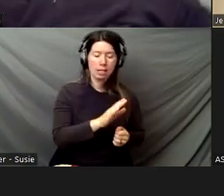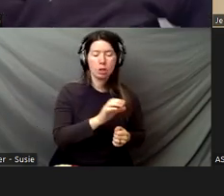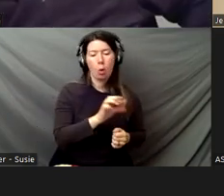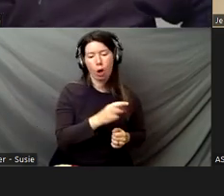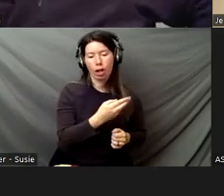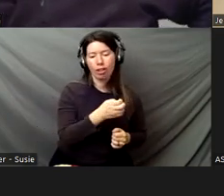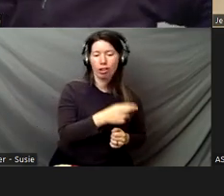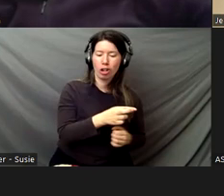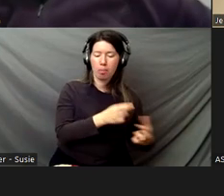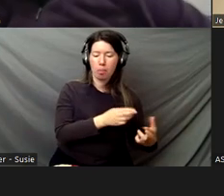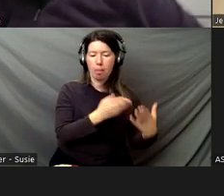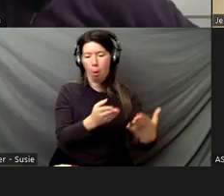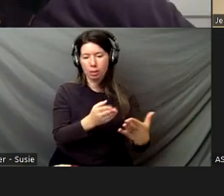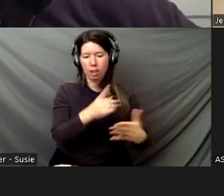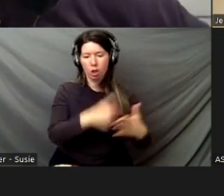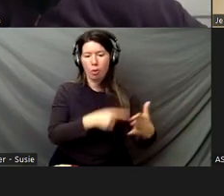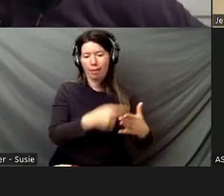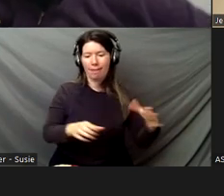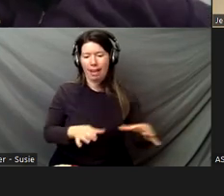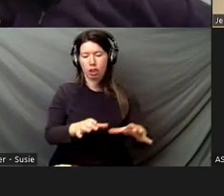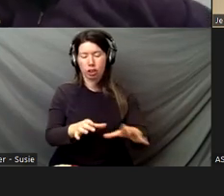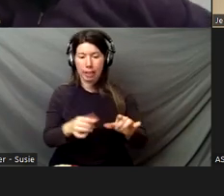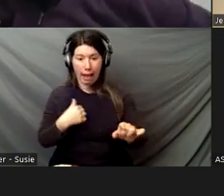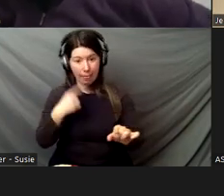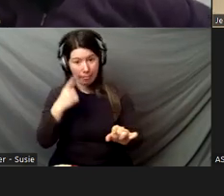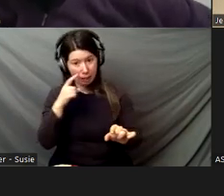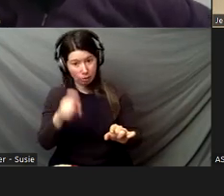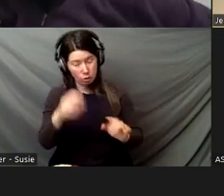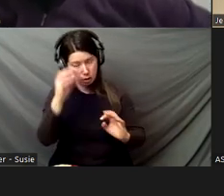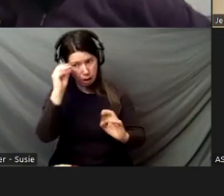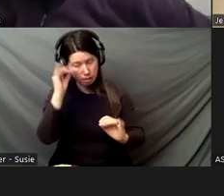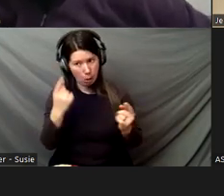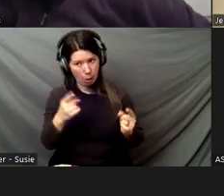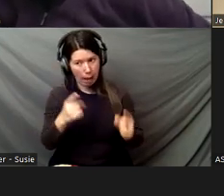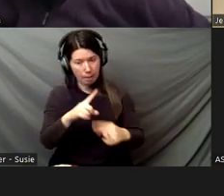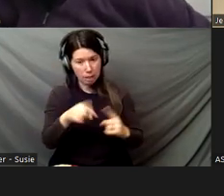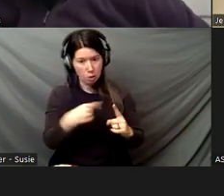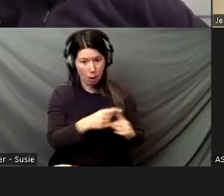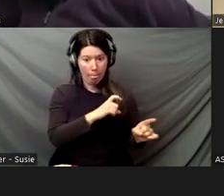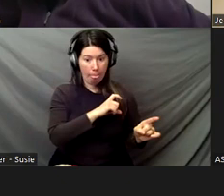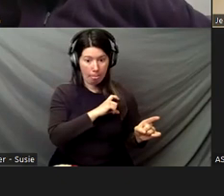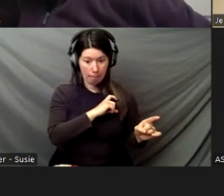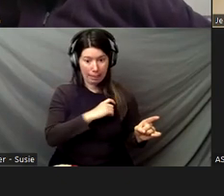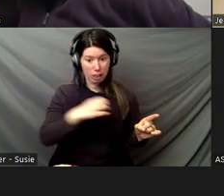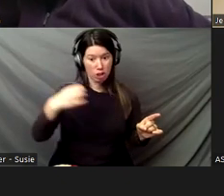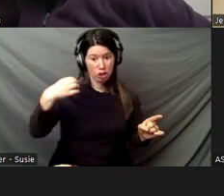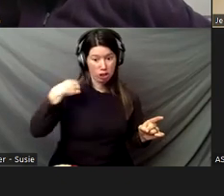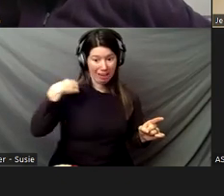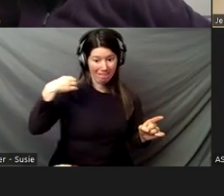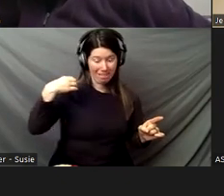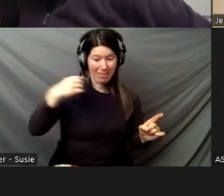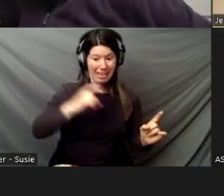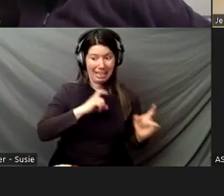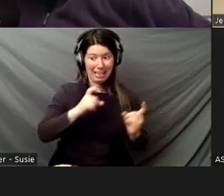his or her proposed corrective action. I think you need to contemplate what happens when the chief gives you a